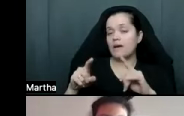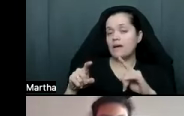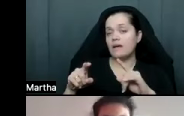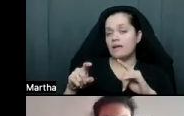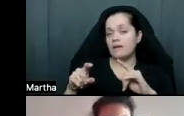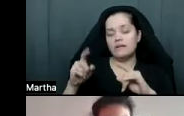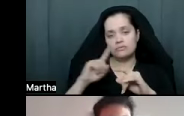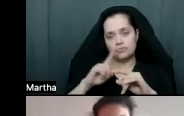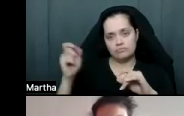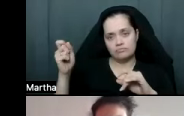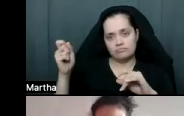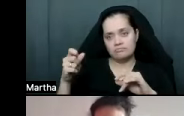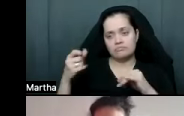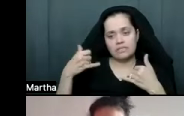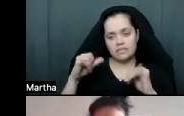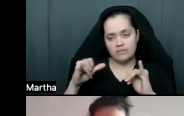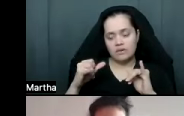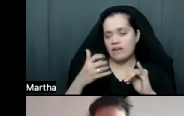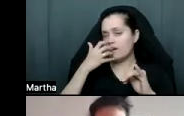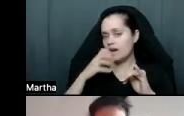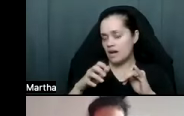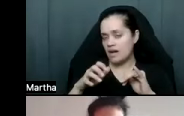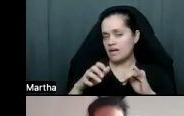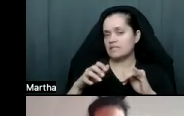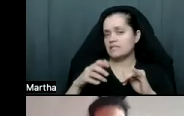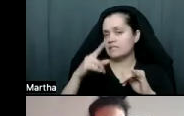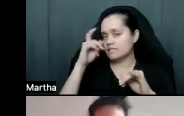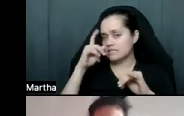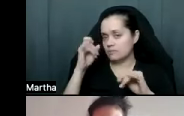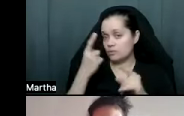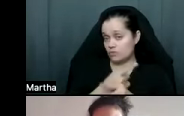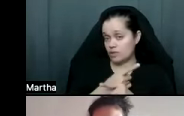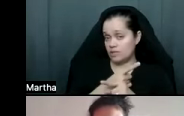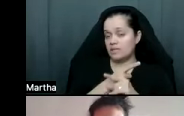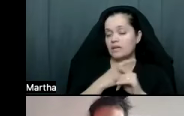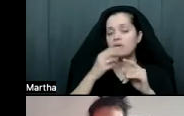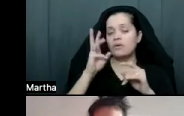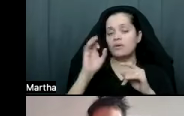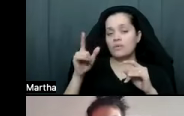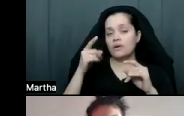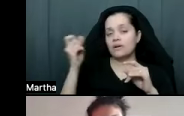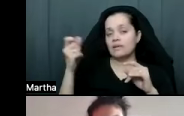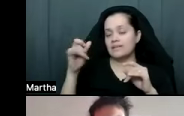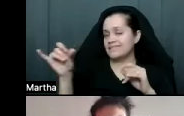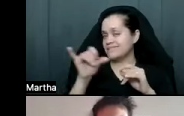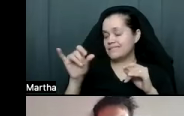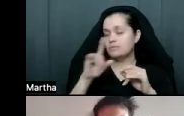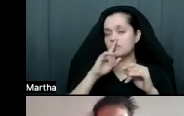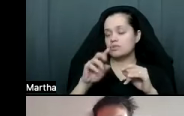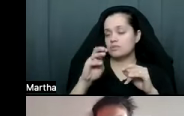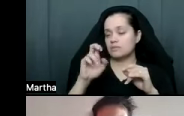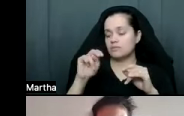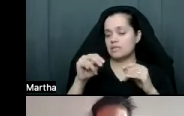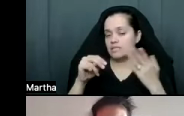sure, we do. And yet we also have hot summers, don't we? Well, indeed, the same is true in